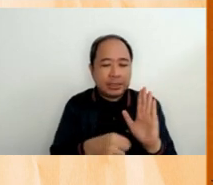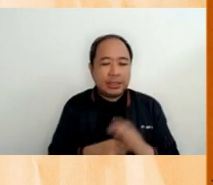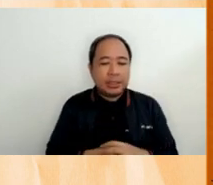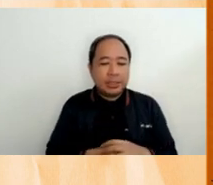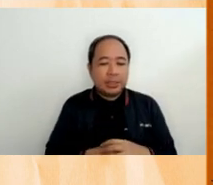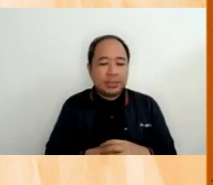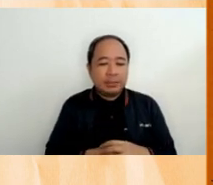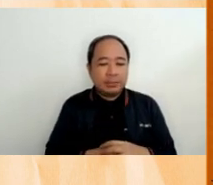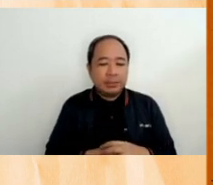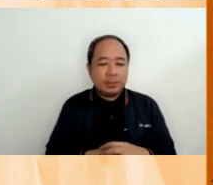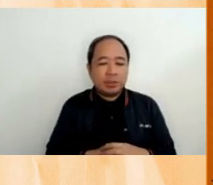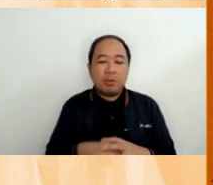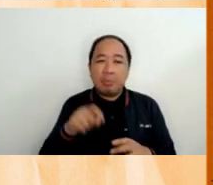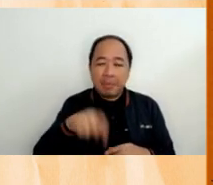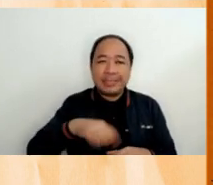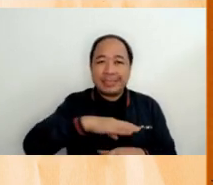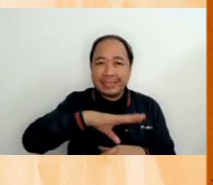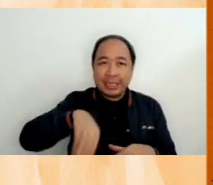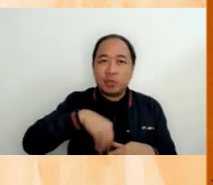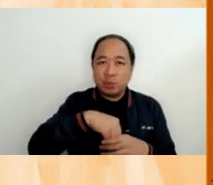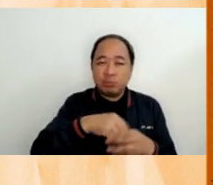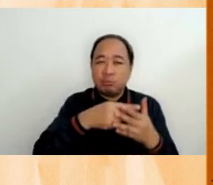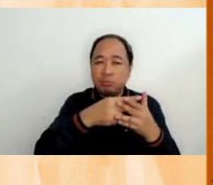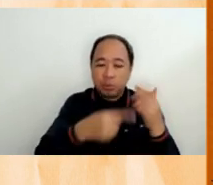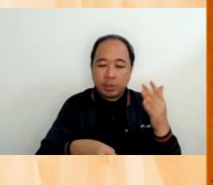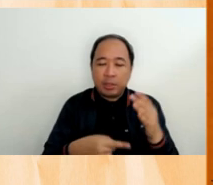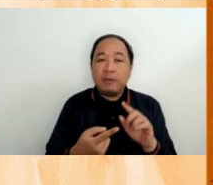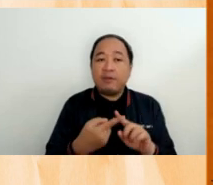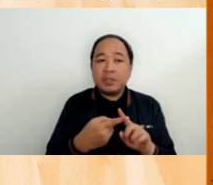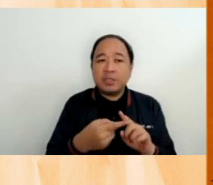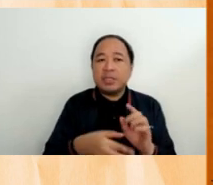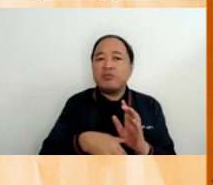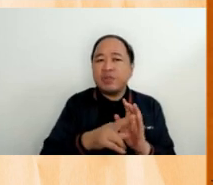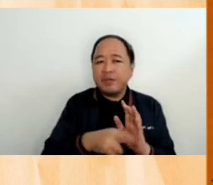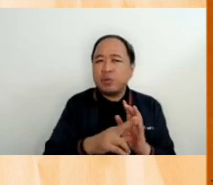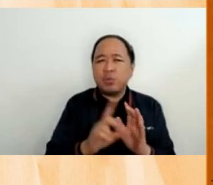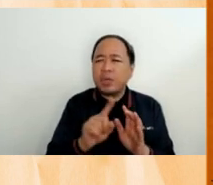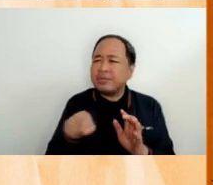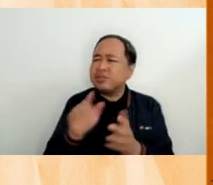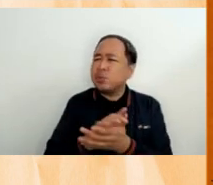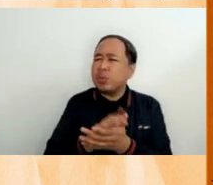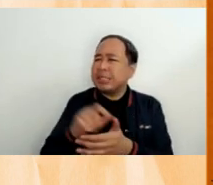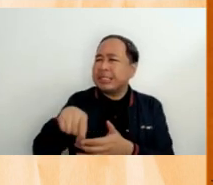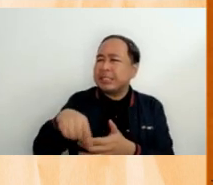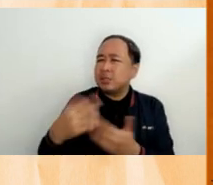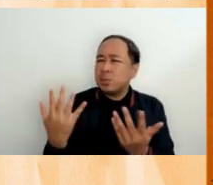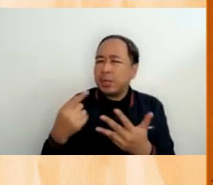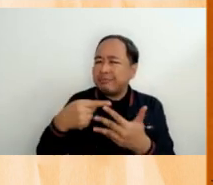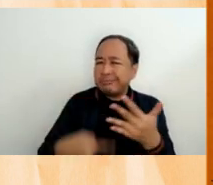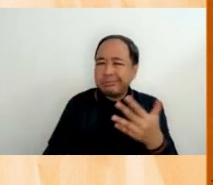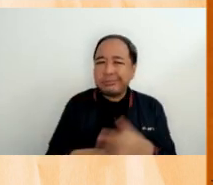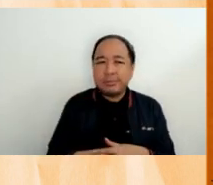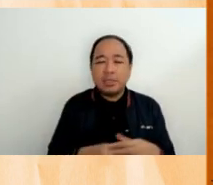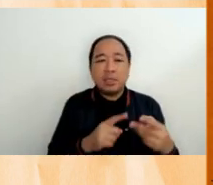a crisis team. We may have a committee for suicide prevention and wellness. Definitely, the